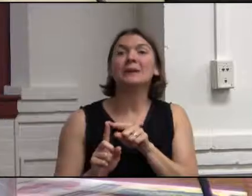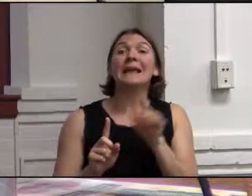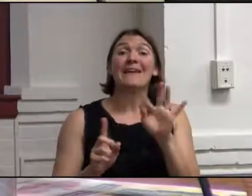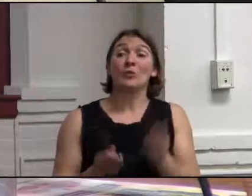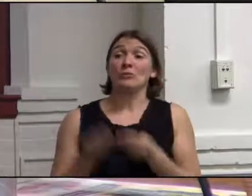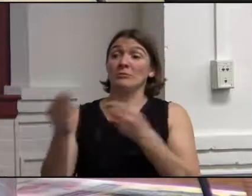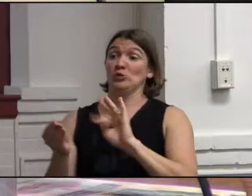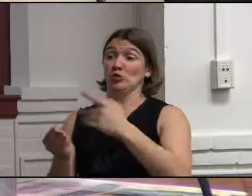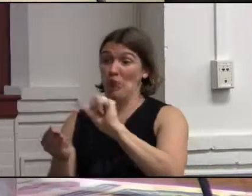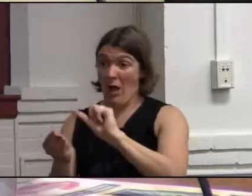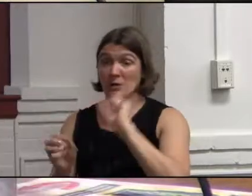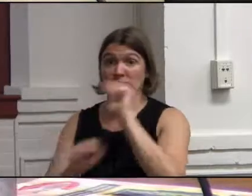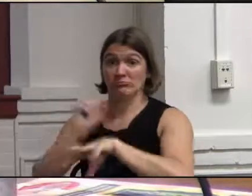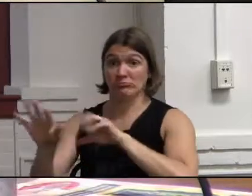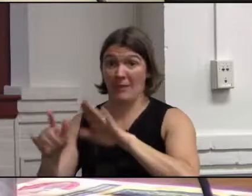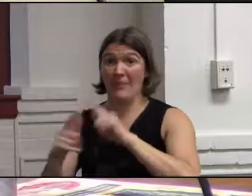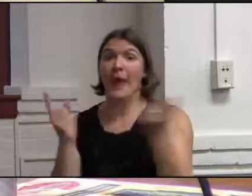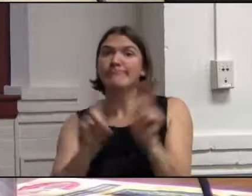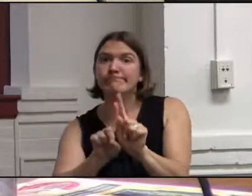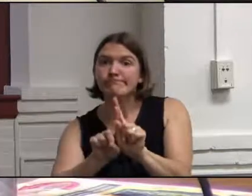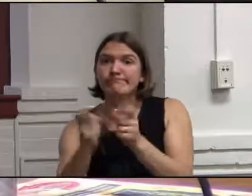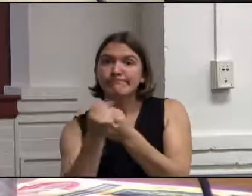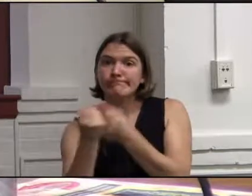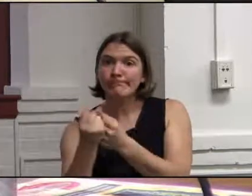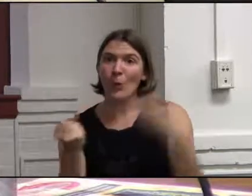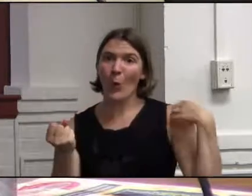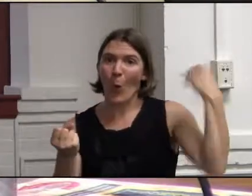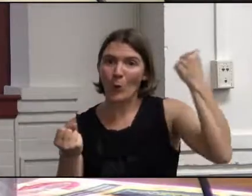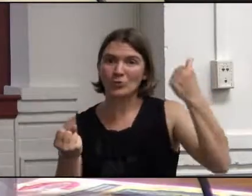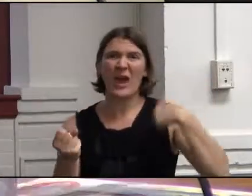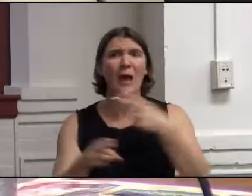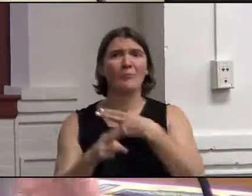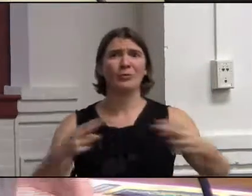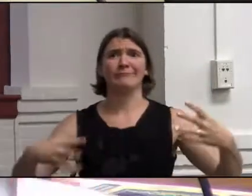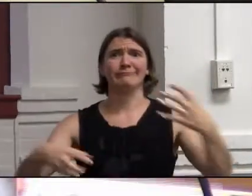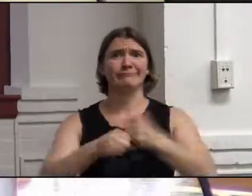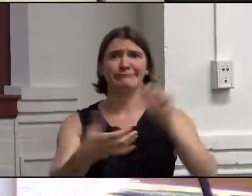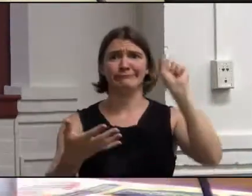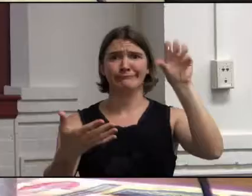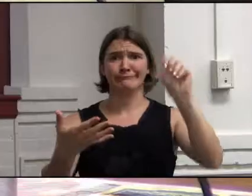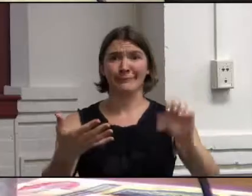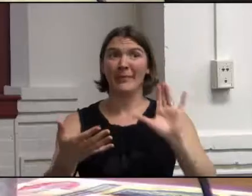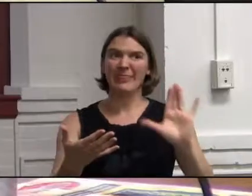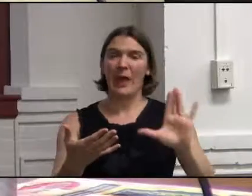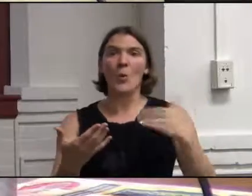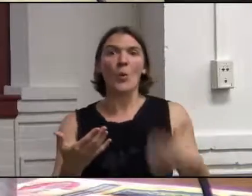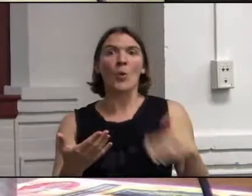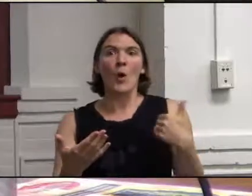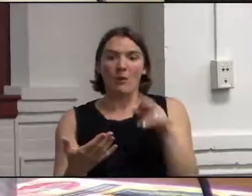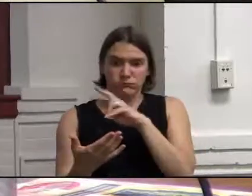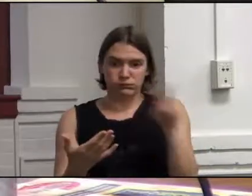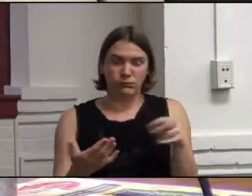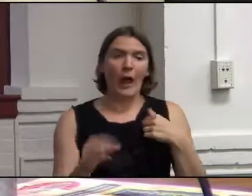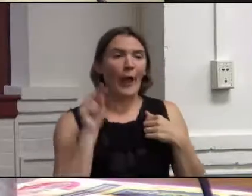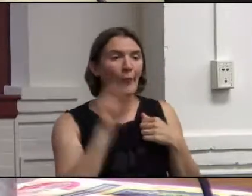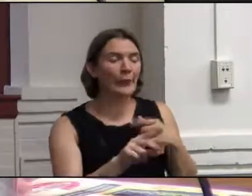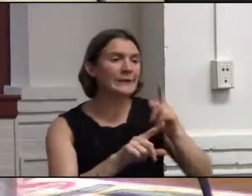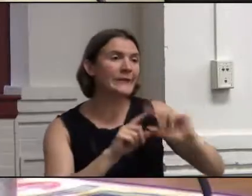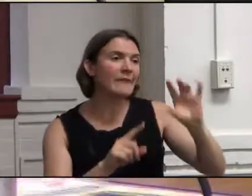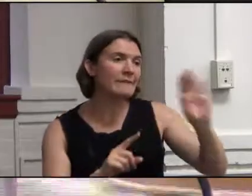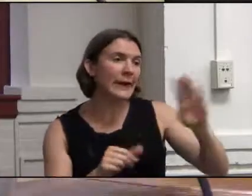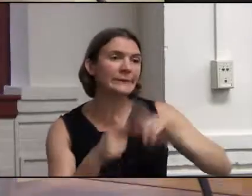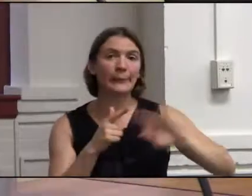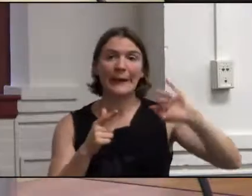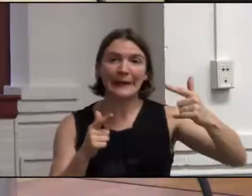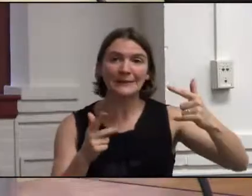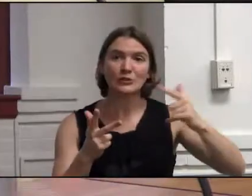of paraphernalia as well. This is just me giving a really brief overview, but in reading social media and other media